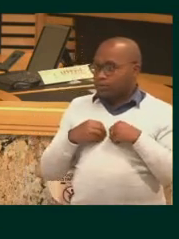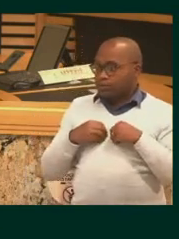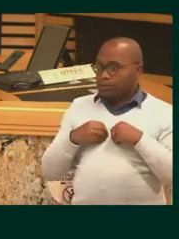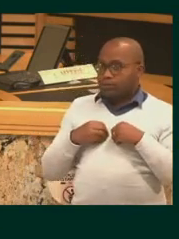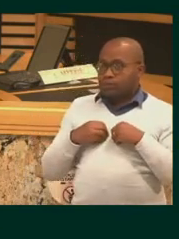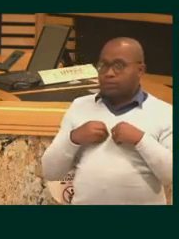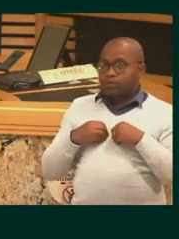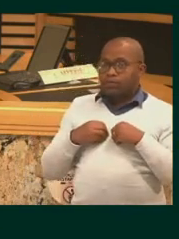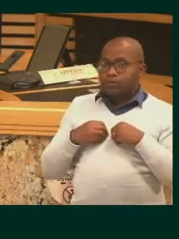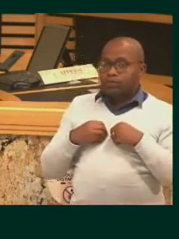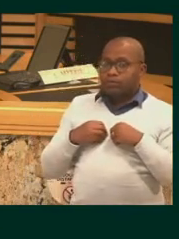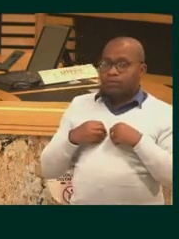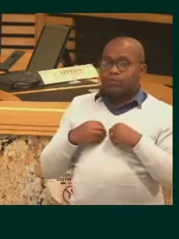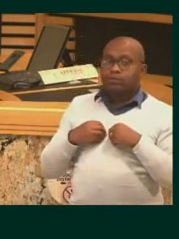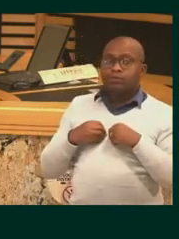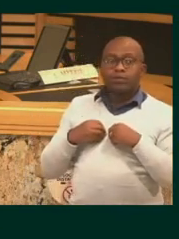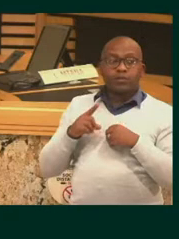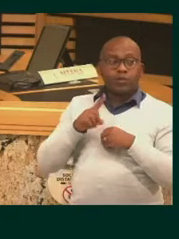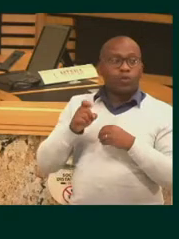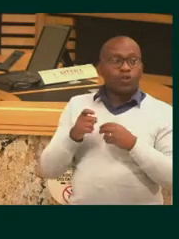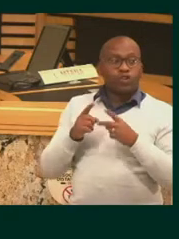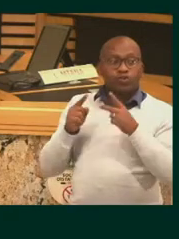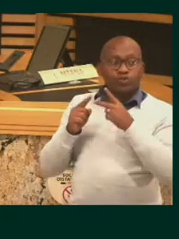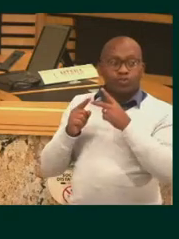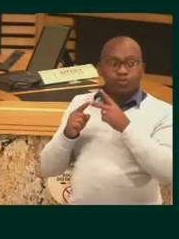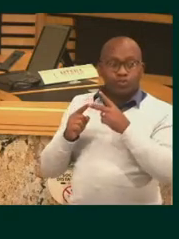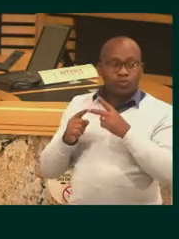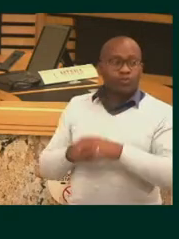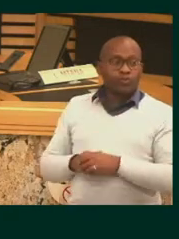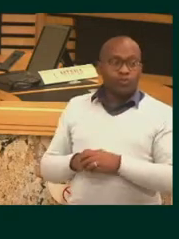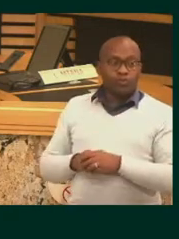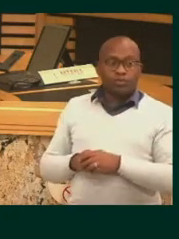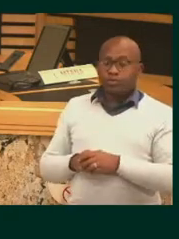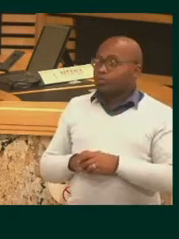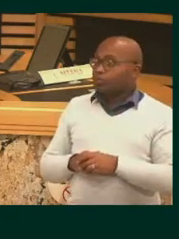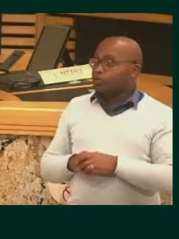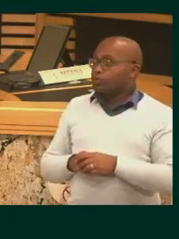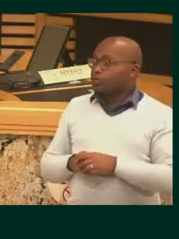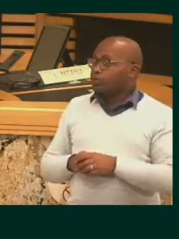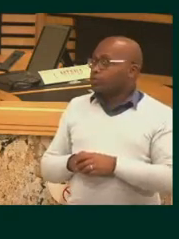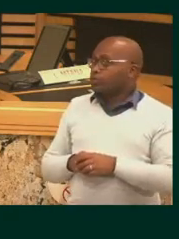Stevenson to honorable Premier represented by honorable